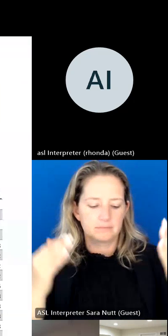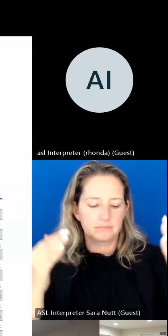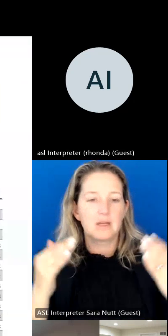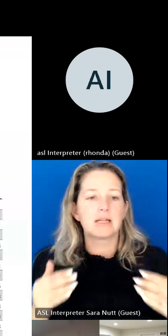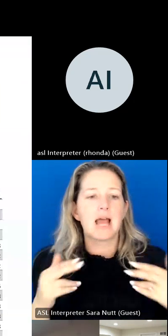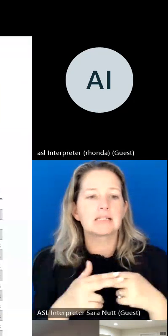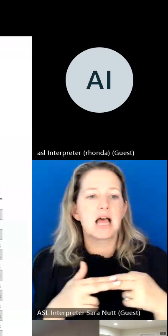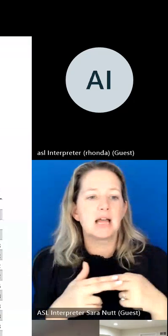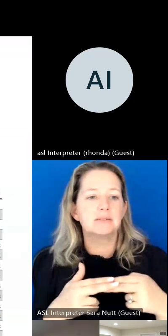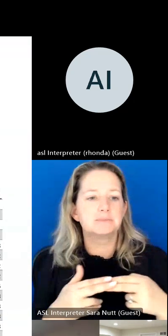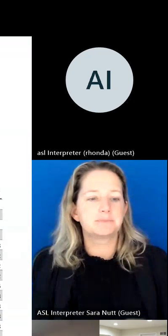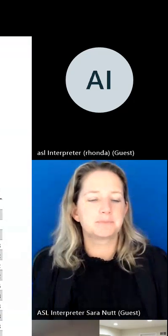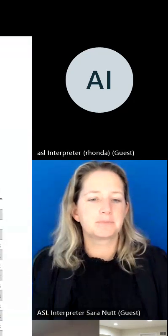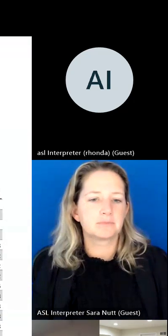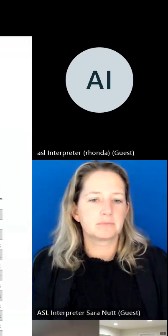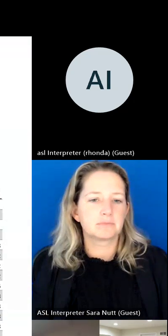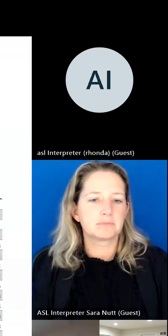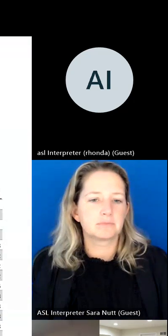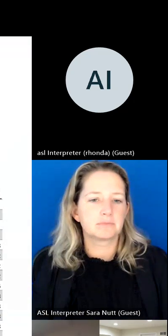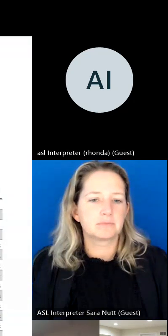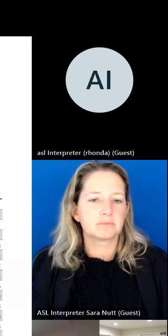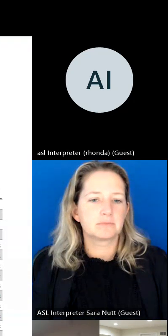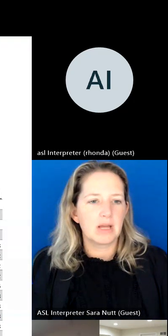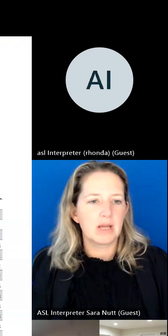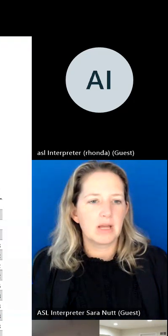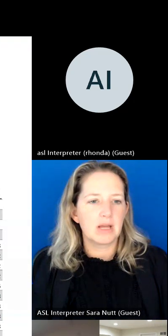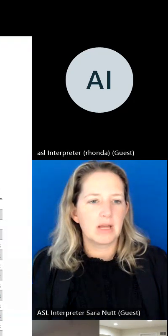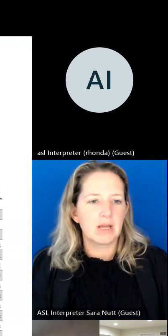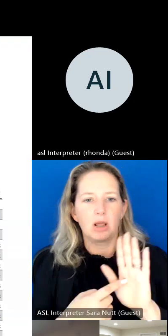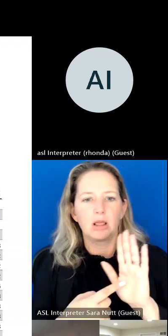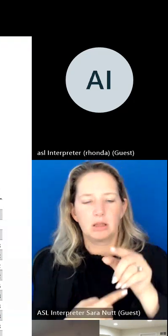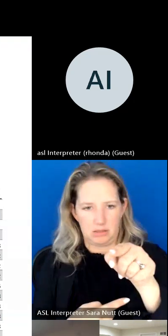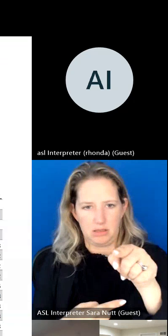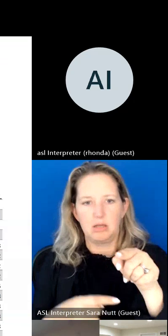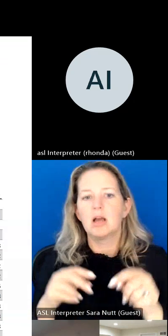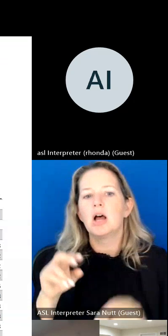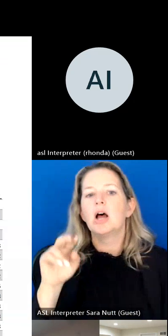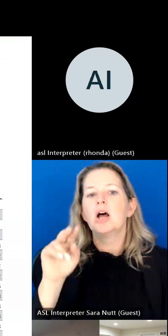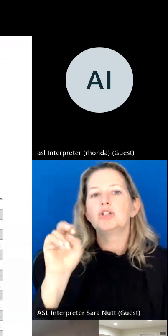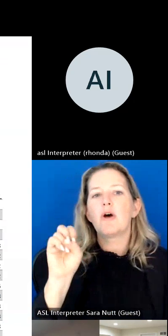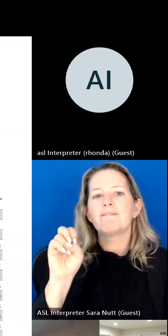example. At the end of November, what 4 lines